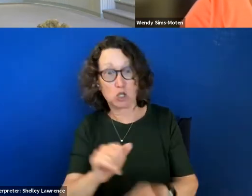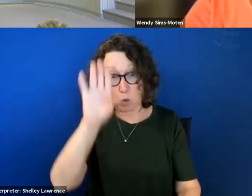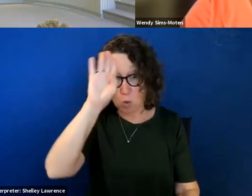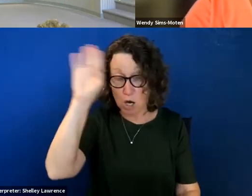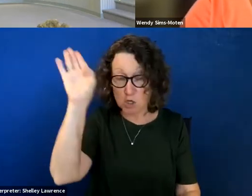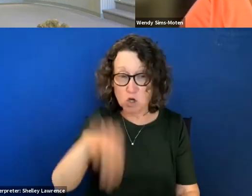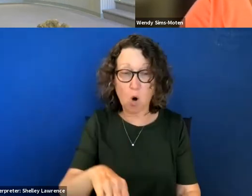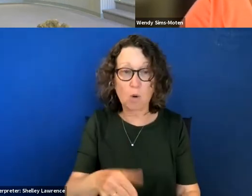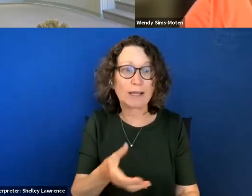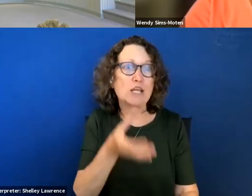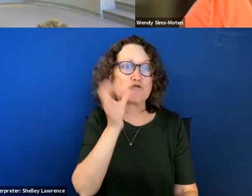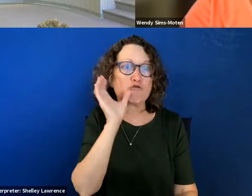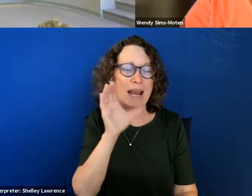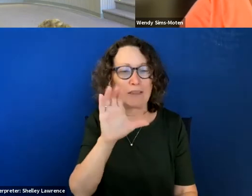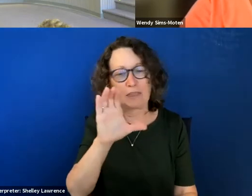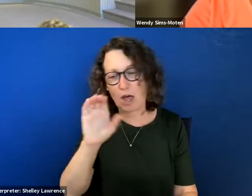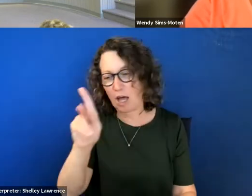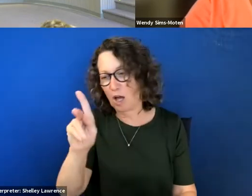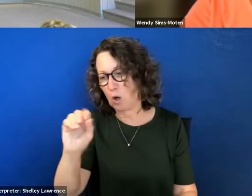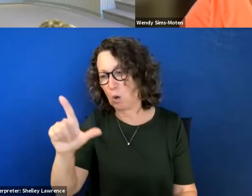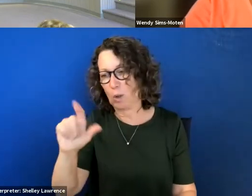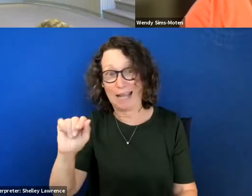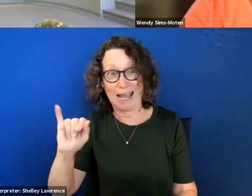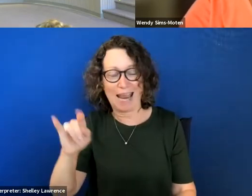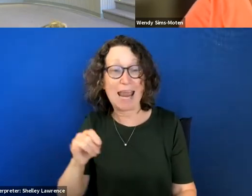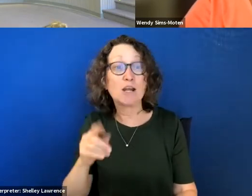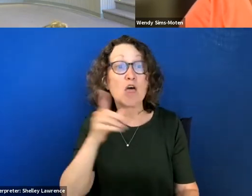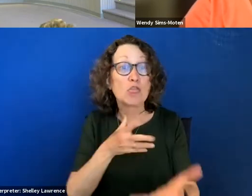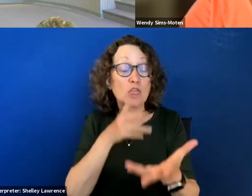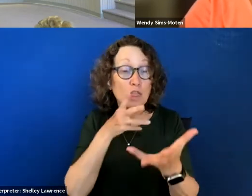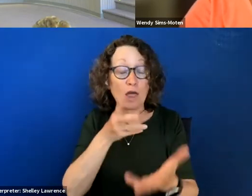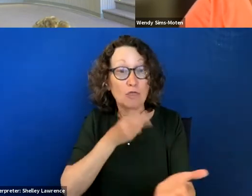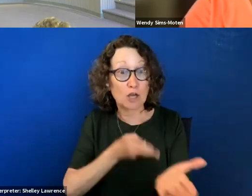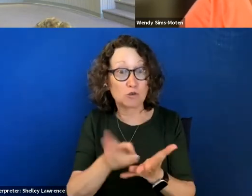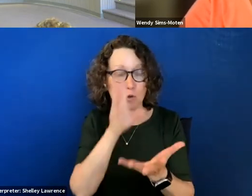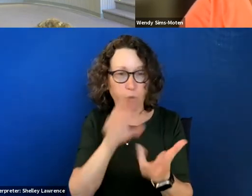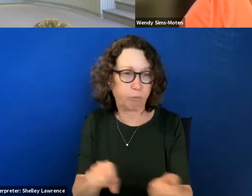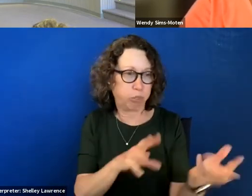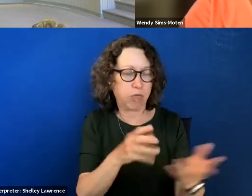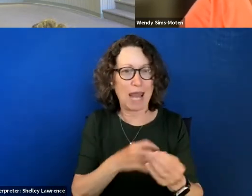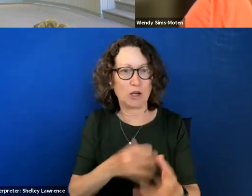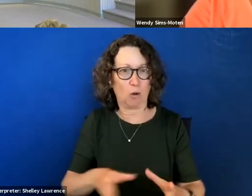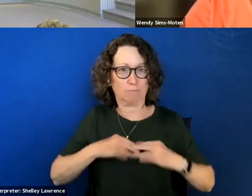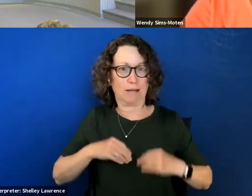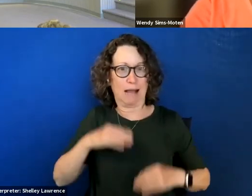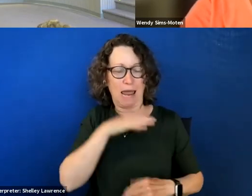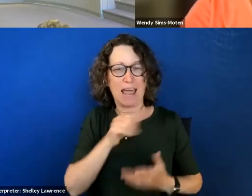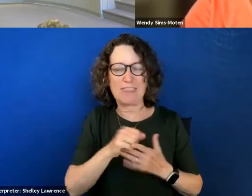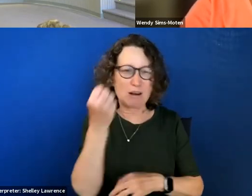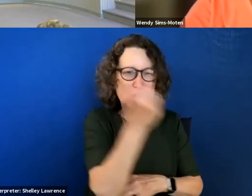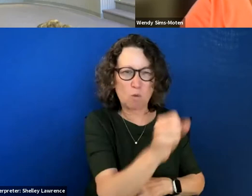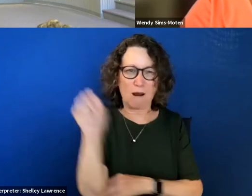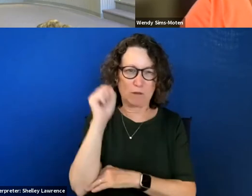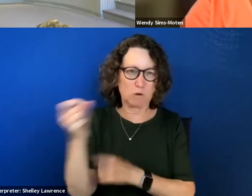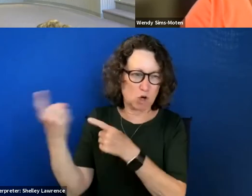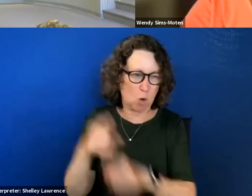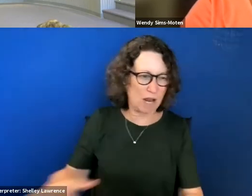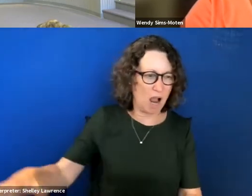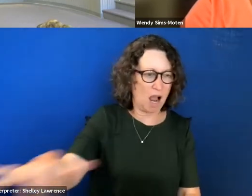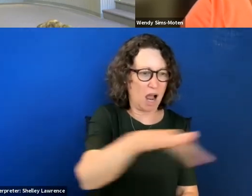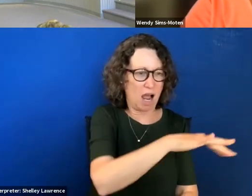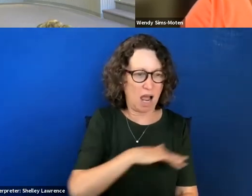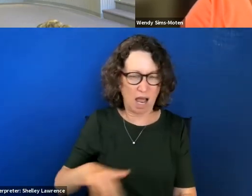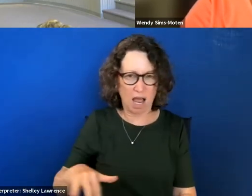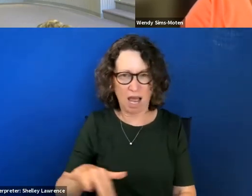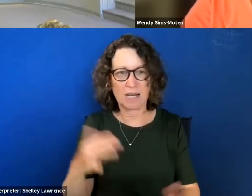knowingly drank the Kool-Aid. You rejected the truth and embraced a ludicrous lie. There is a revolution going around across